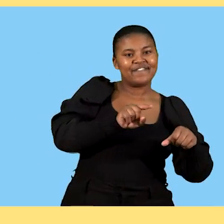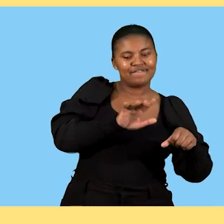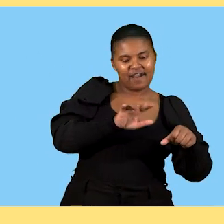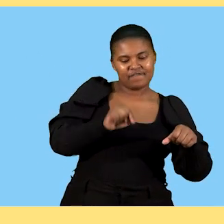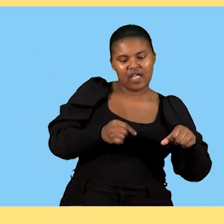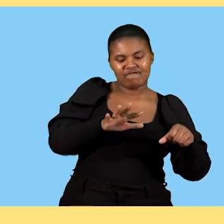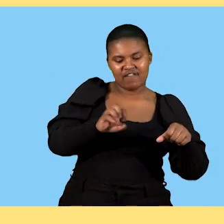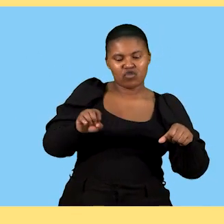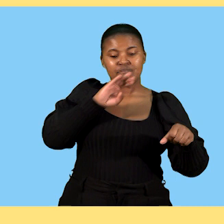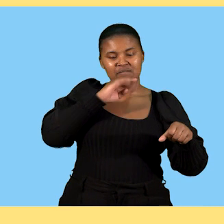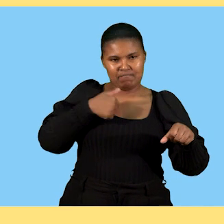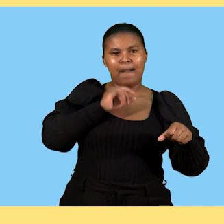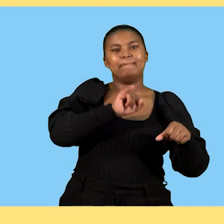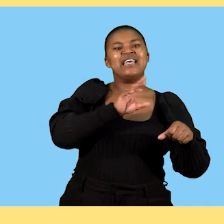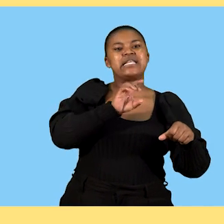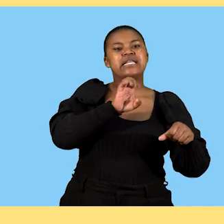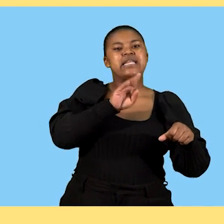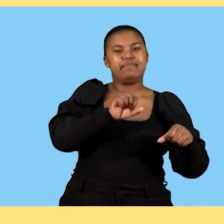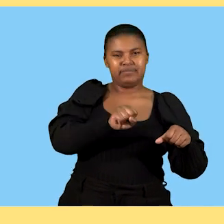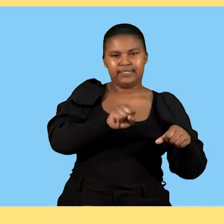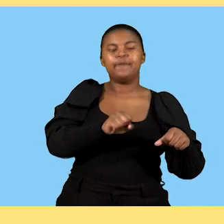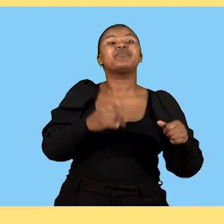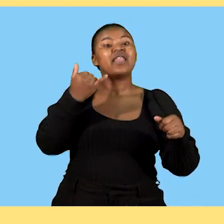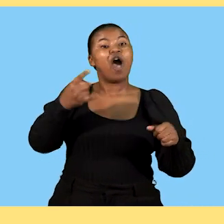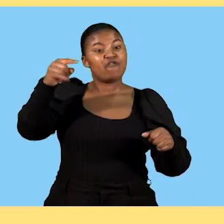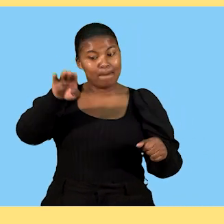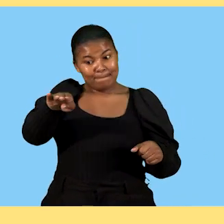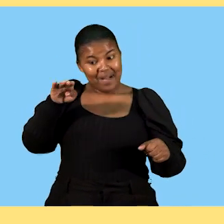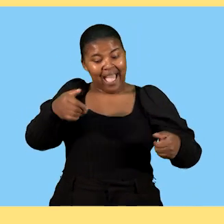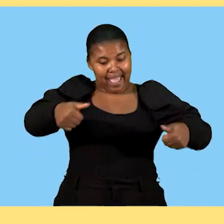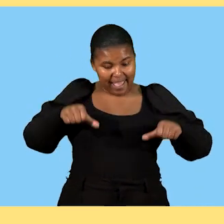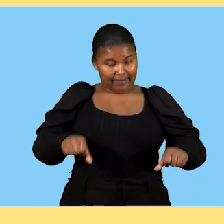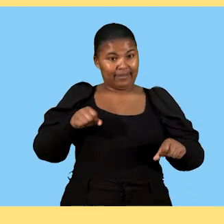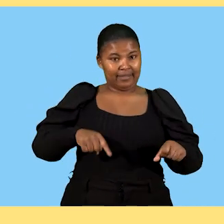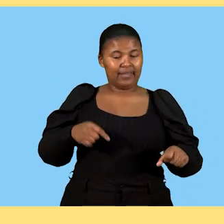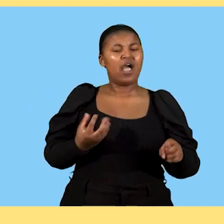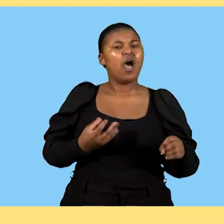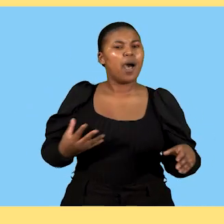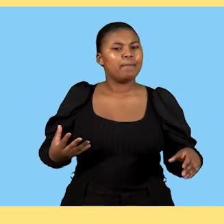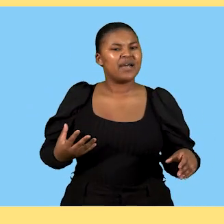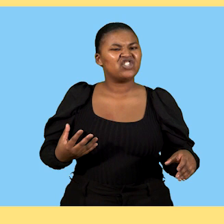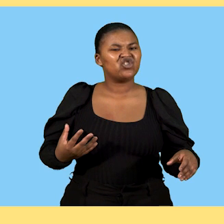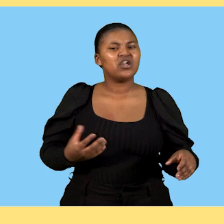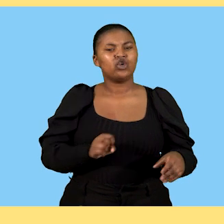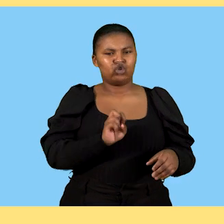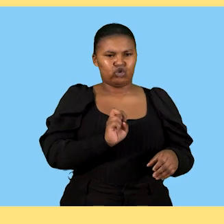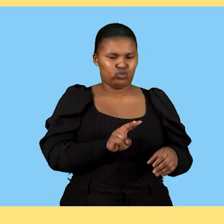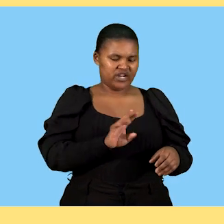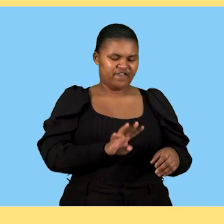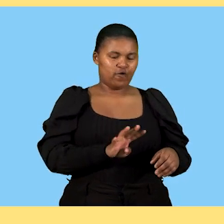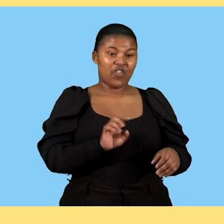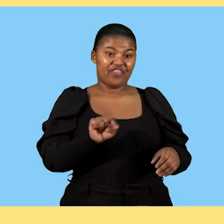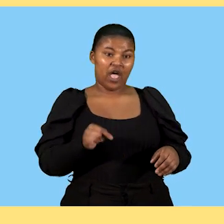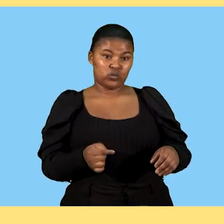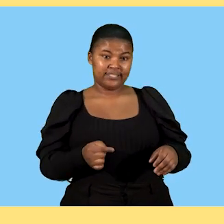25,500 as my bad debt. And for the bank, the balance is 24,000. So I'll